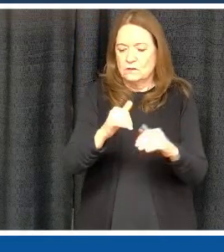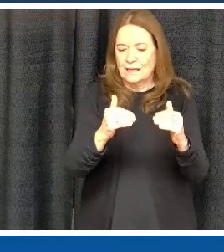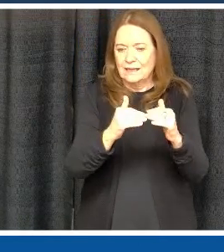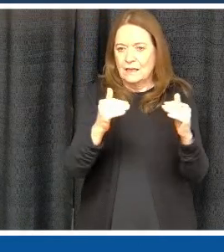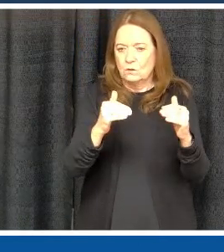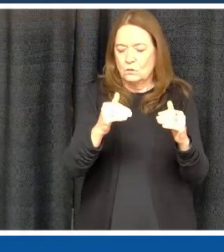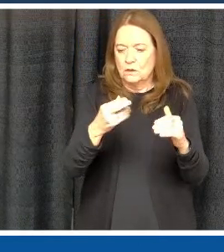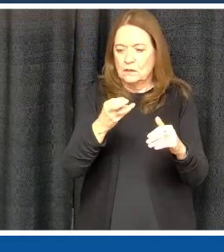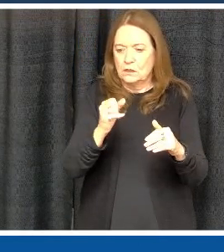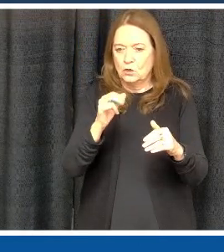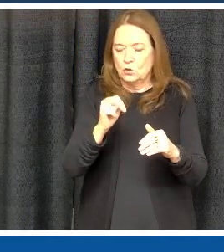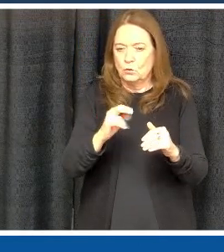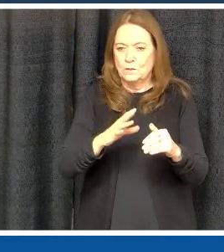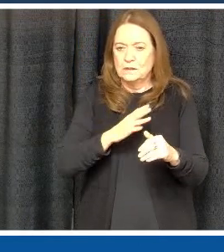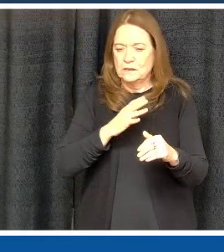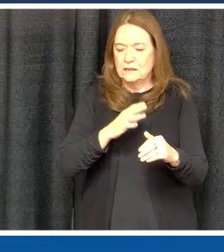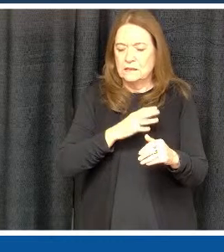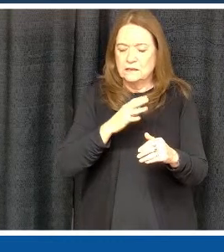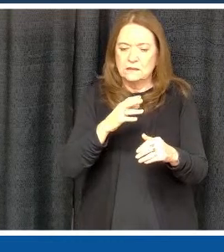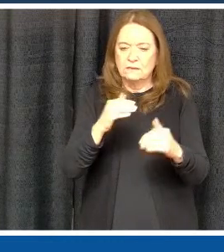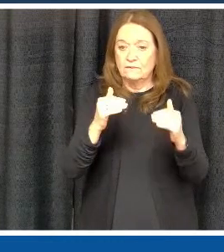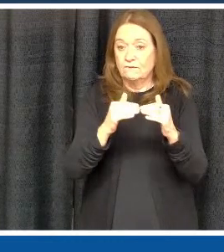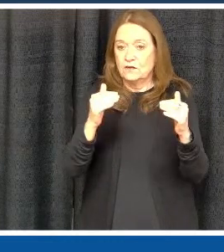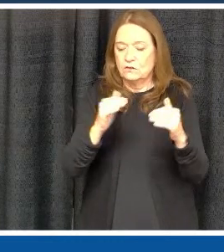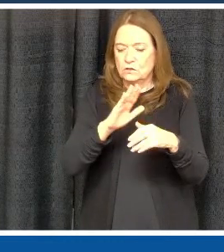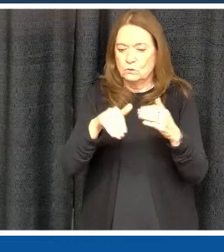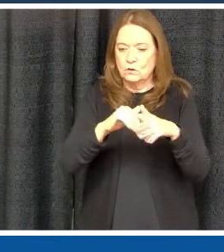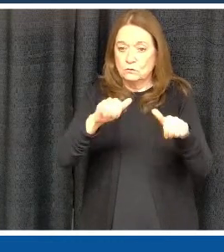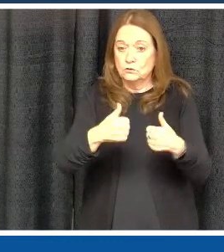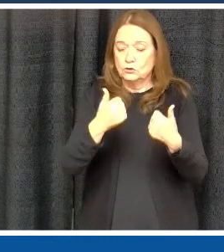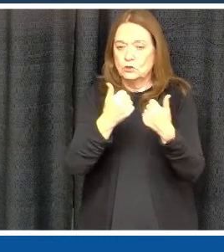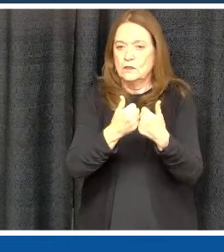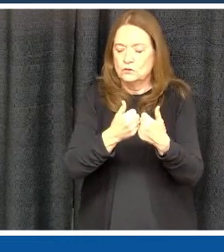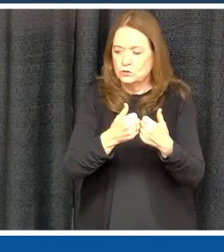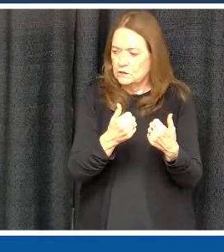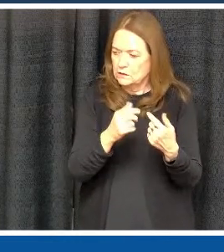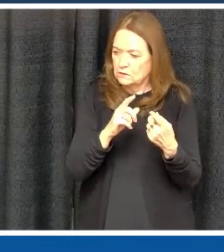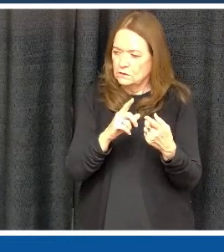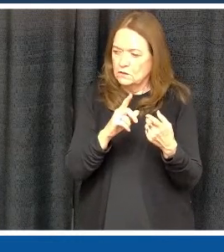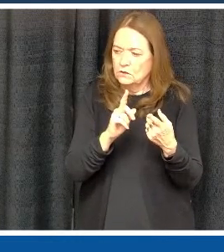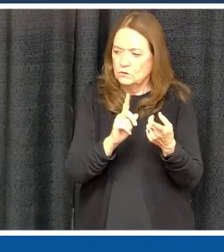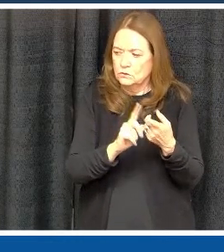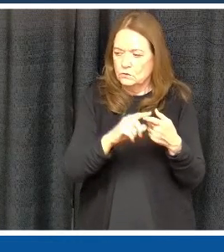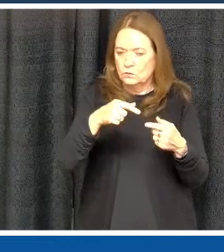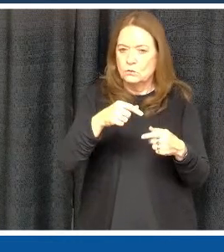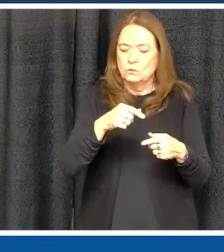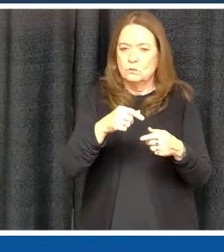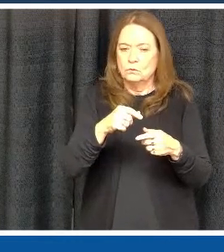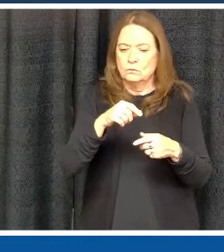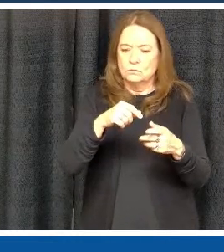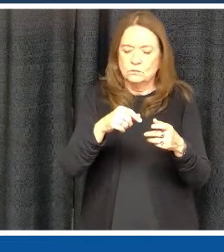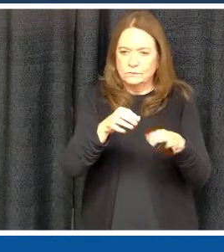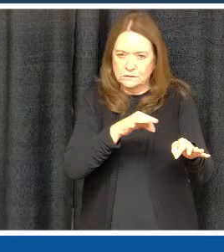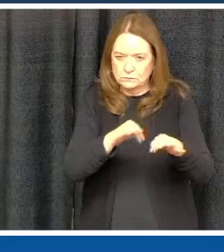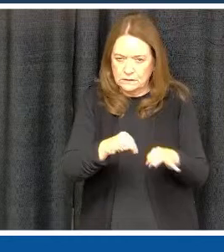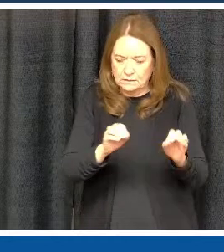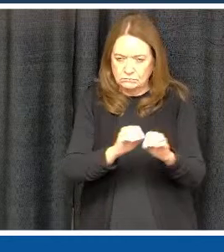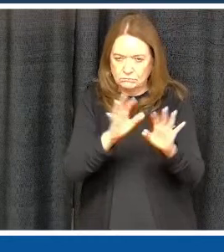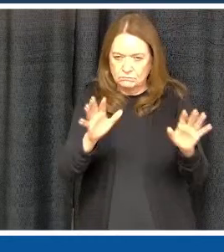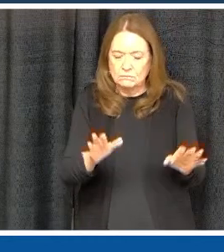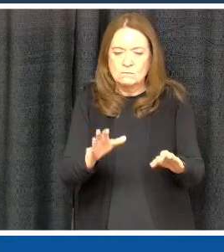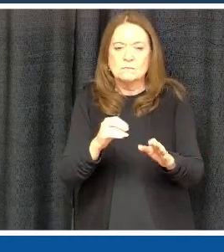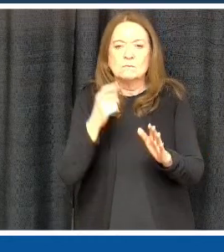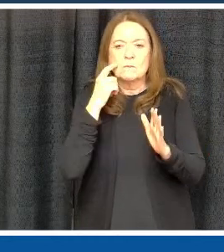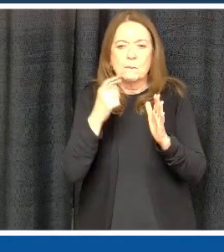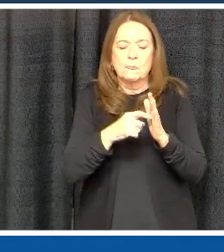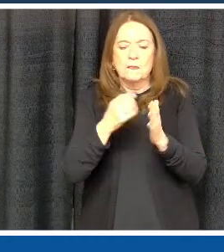human dignity, fairness, which are challenging to quantify. Congress, through the ADA, recognized the